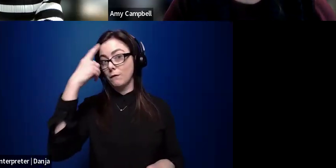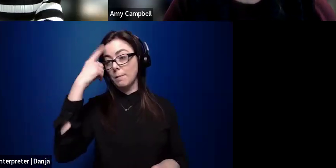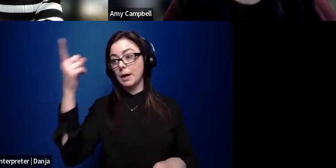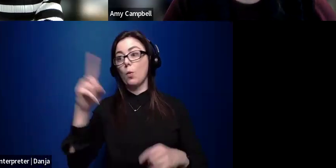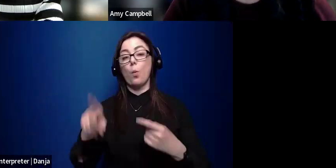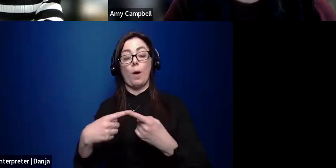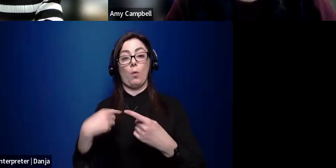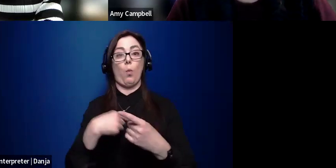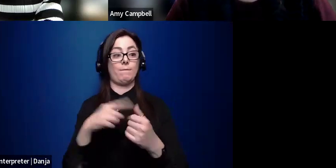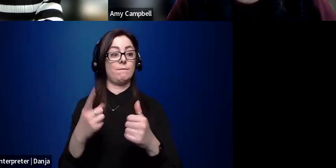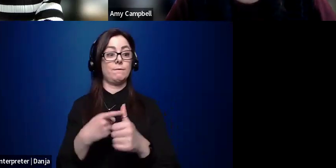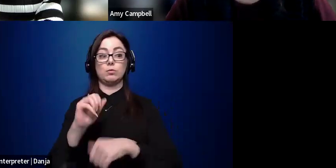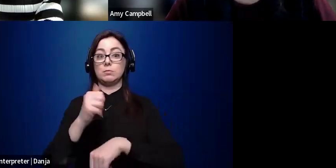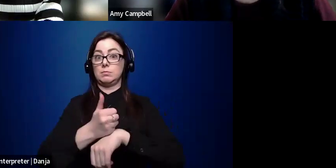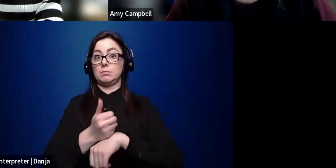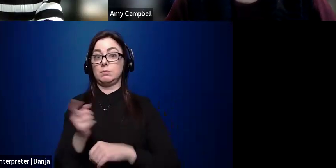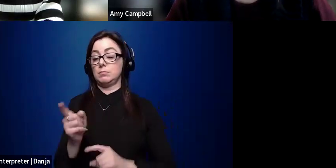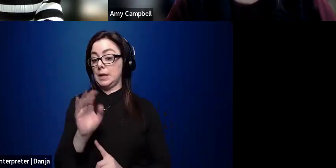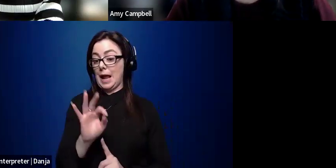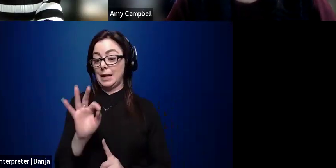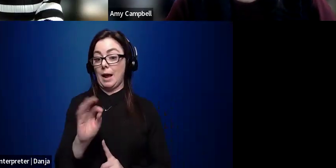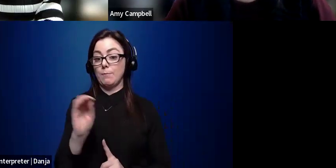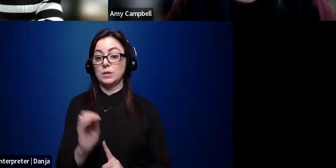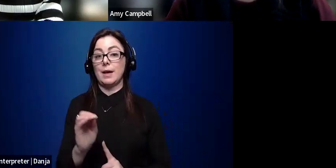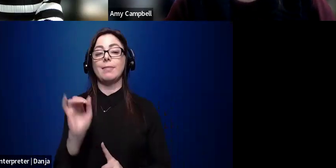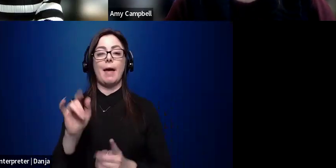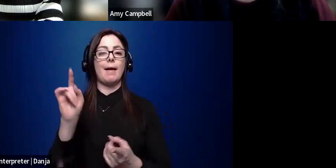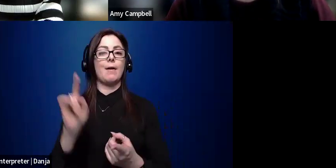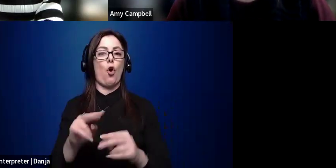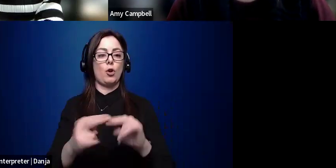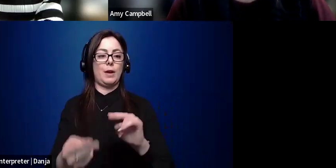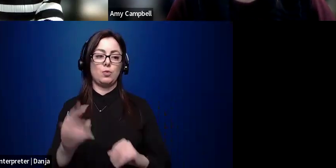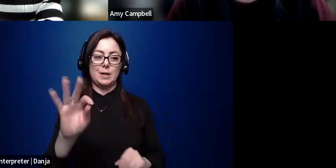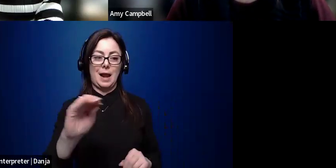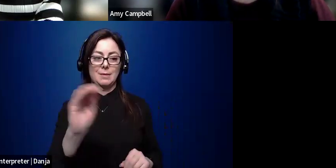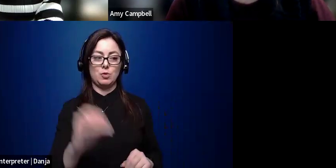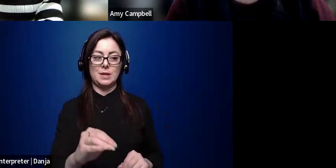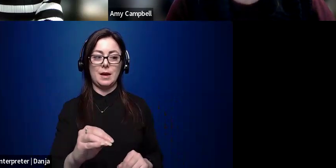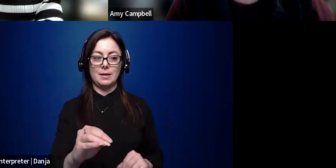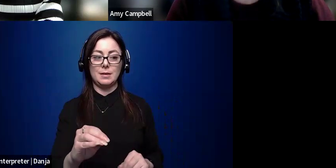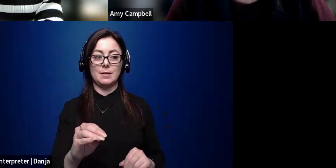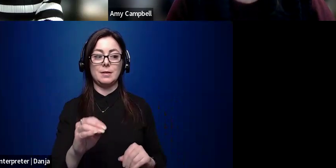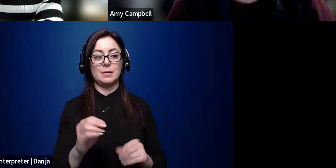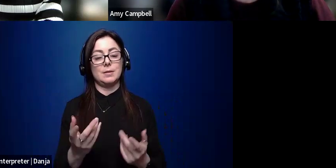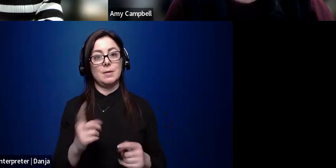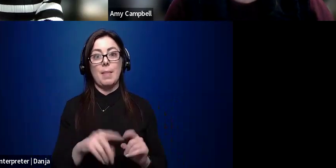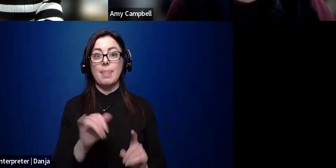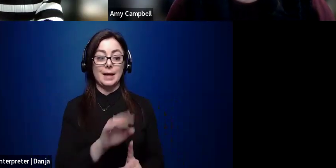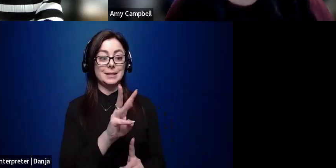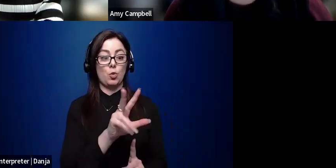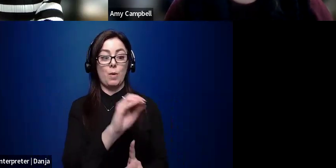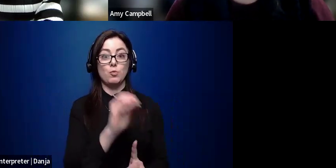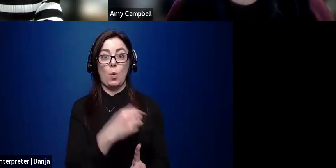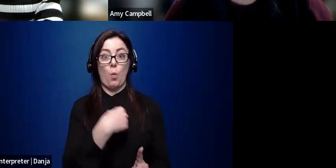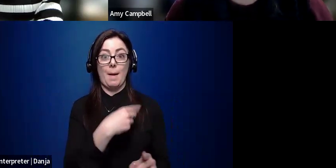was 99% and it's gone down to 90%. But that's a big jump from the 63% we mentioned in